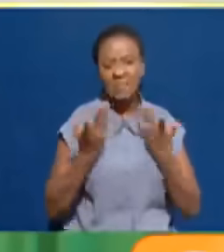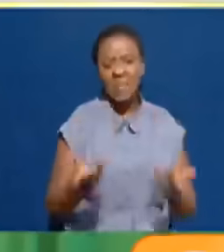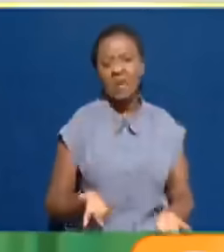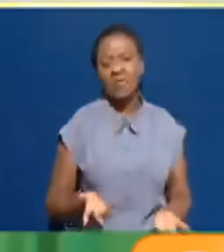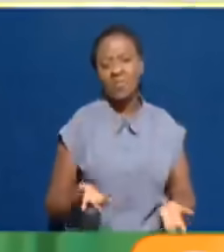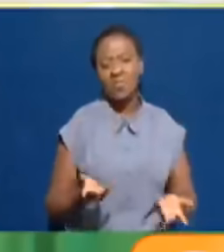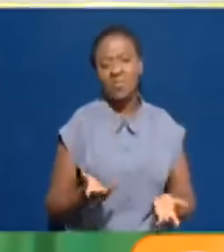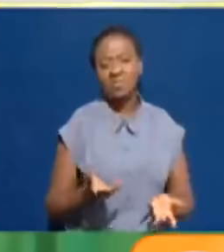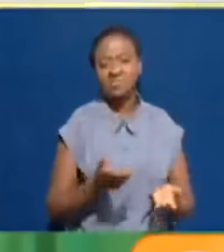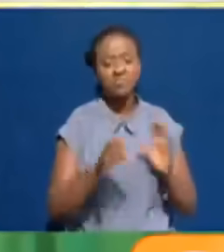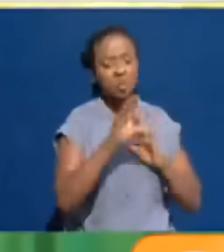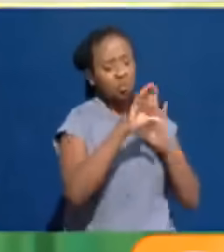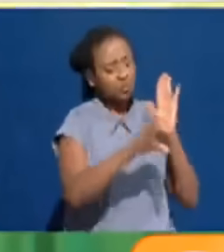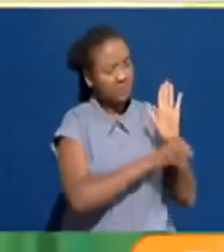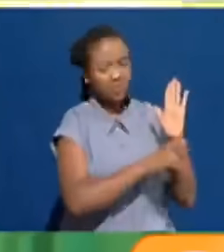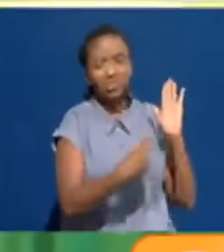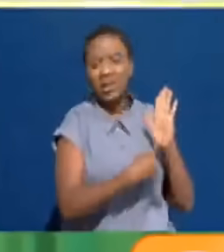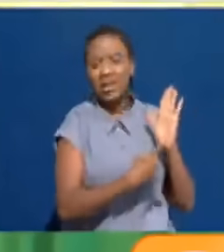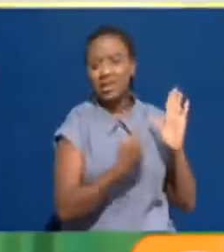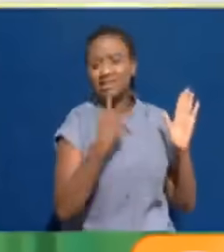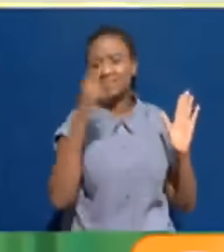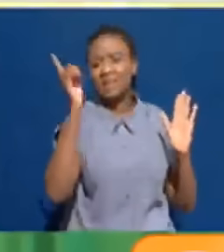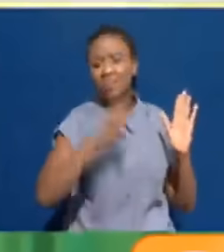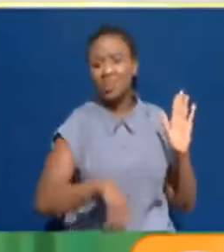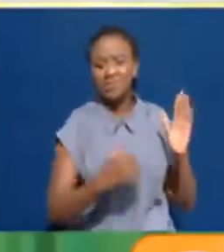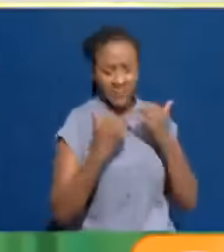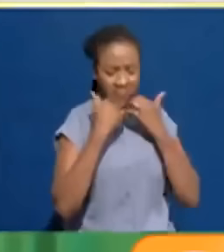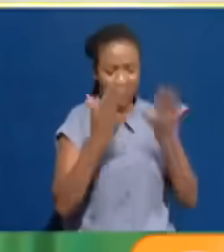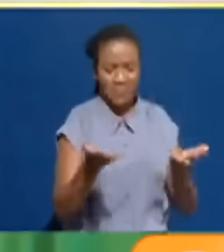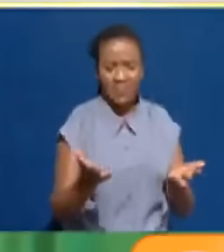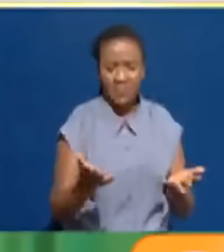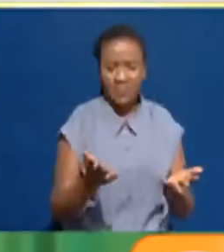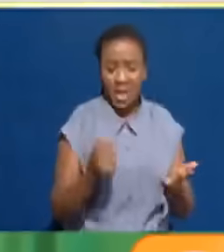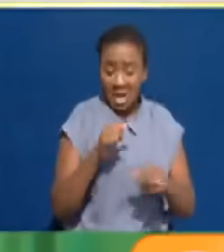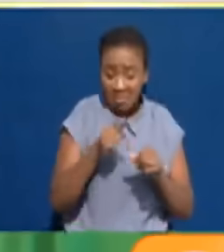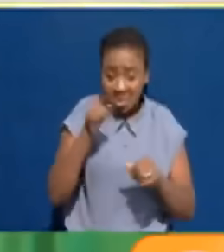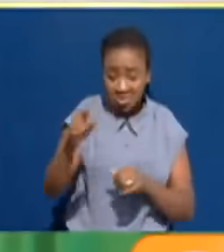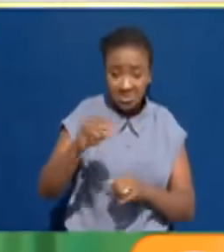no provision anywhere in our constitution for a kingpin.